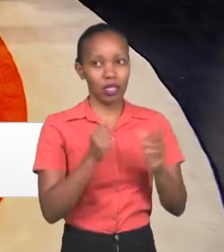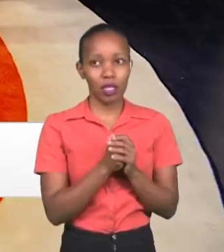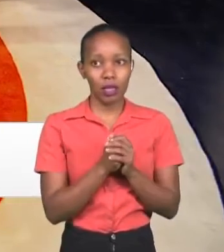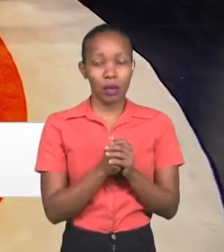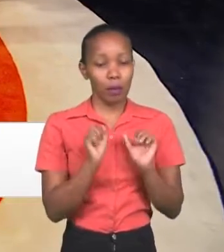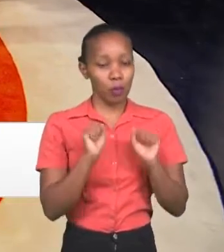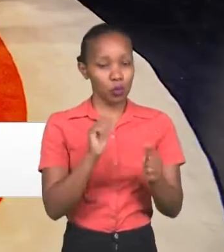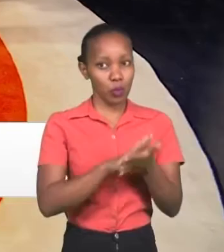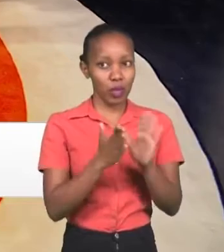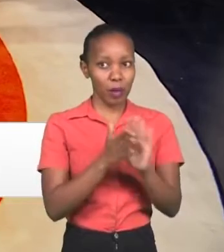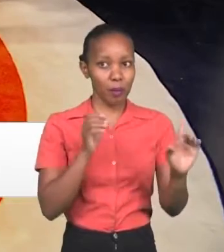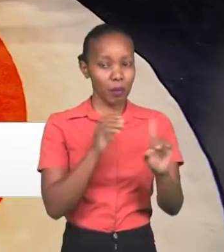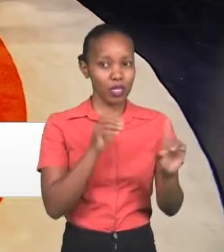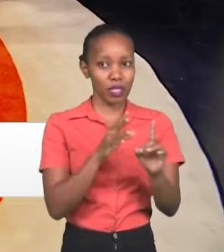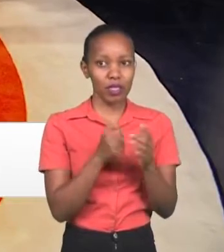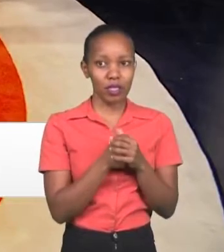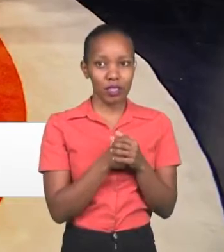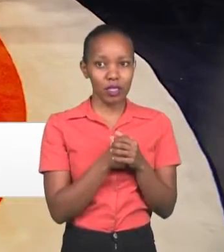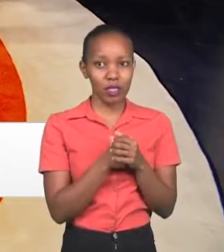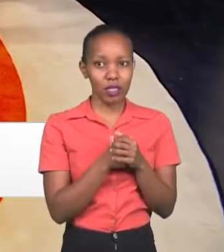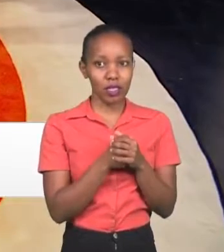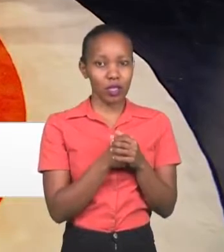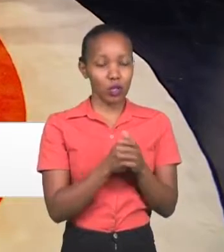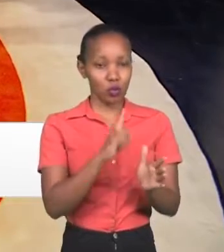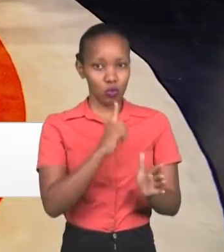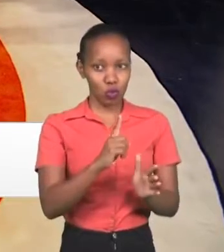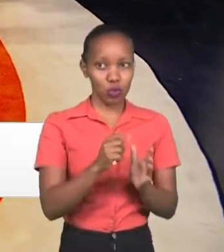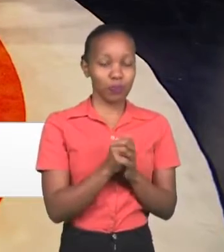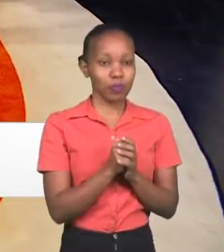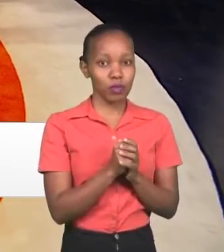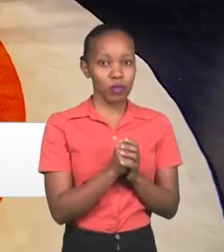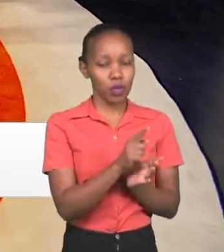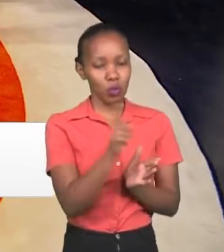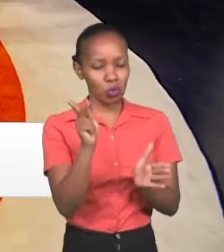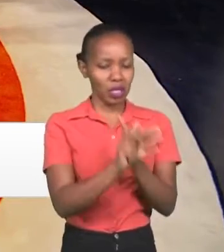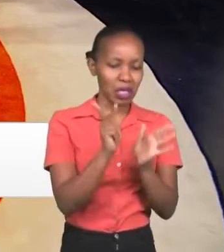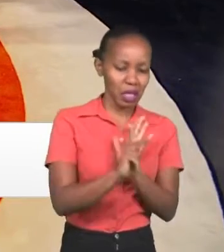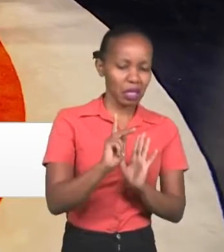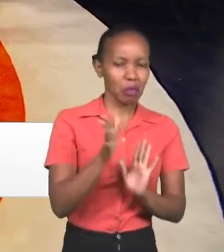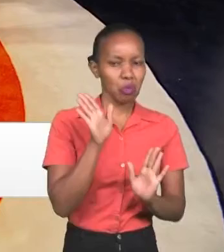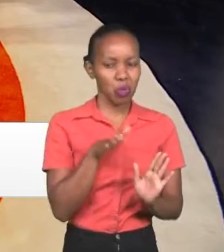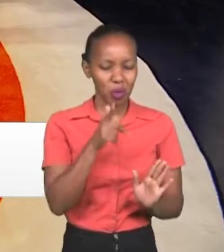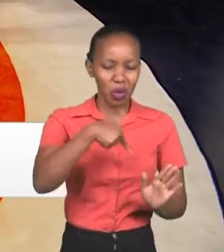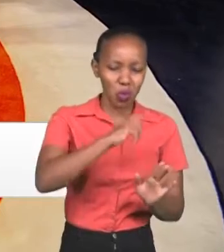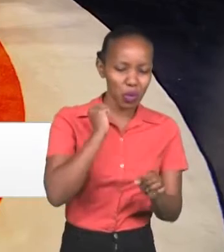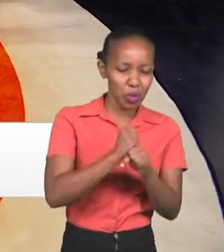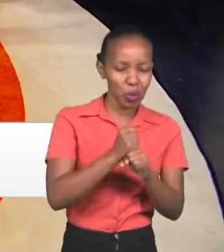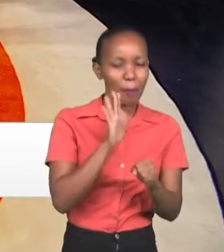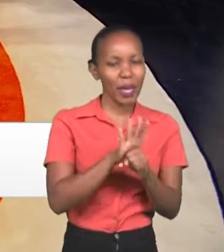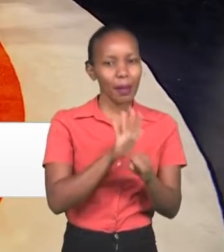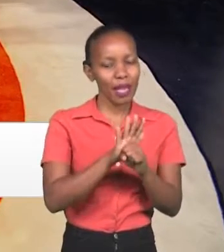as a mentor, bro. Yeah. So what can you tell these young men? We are killing chicks. We are committing suicide. We are doing so many things.